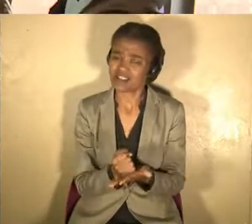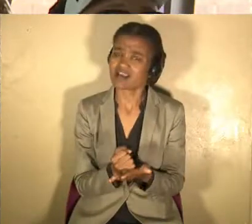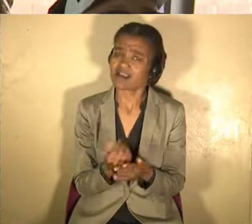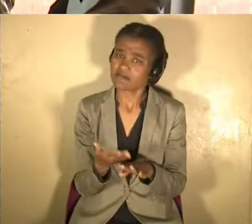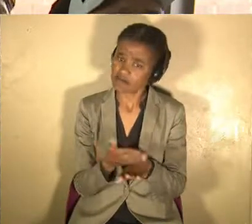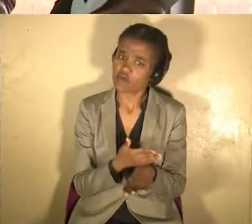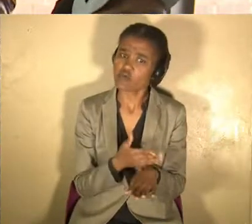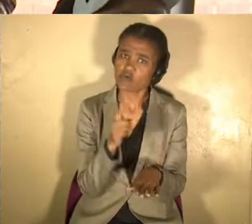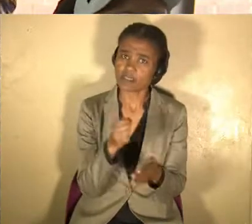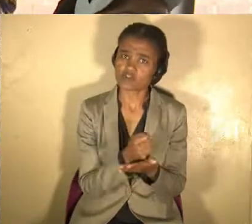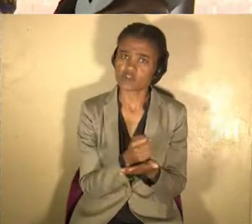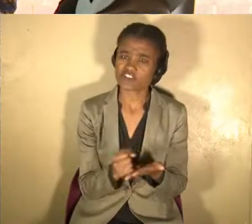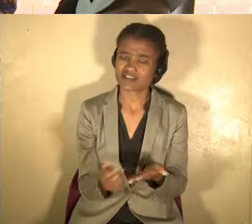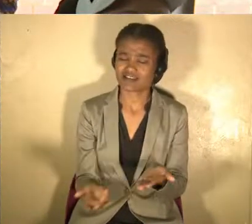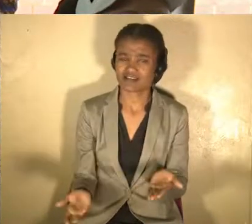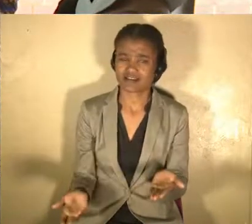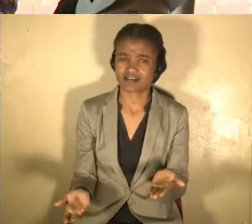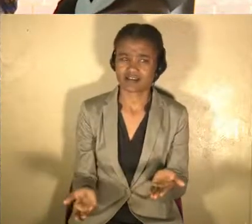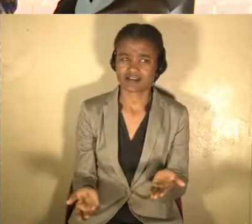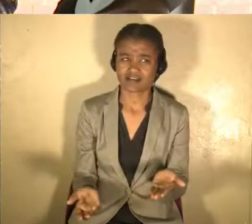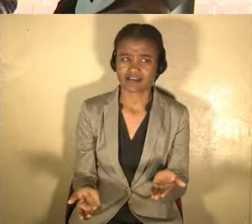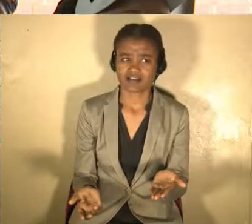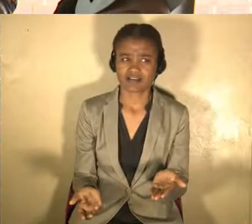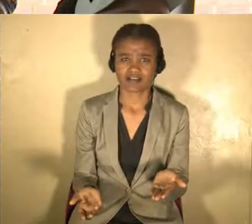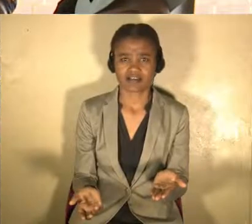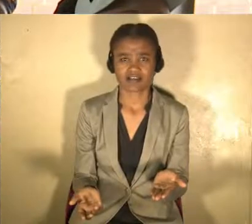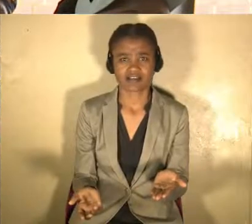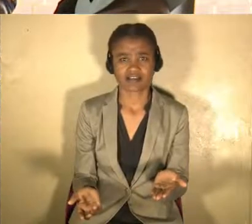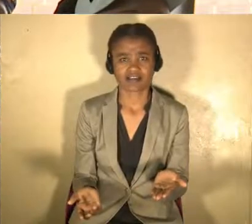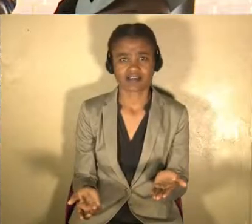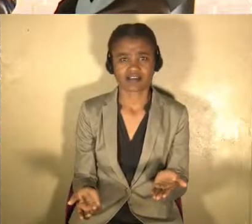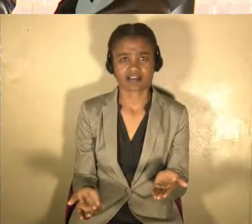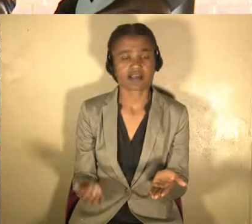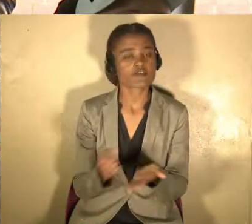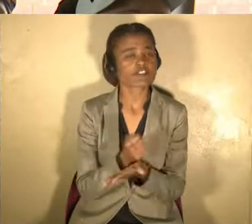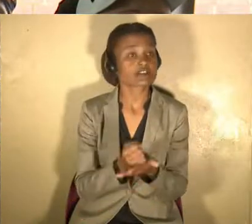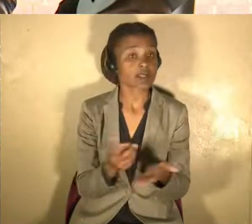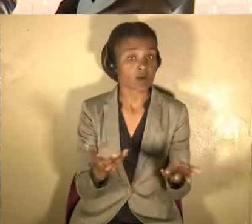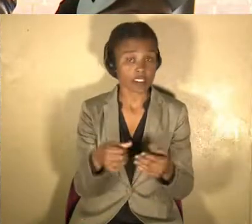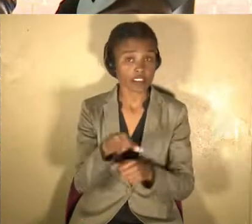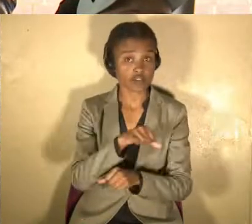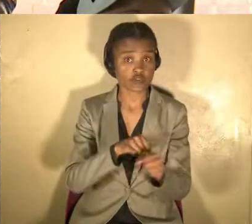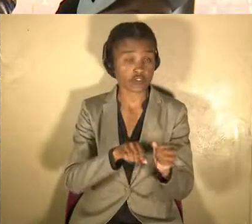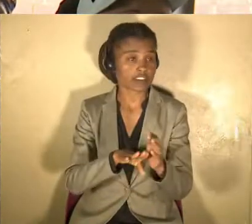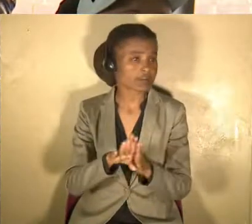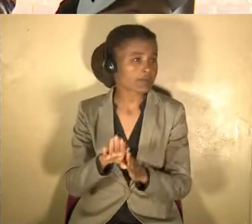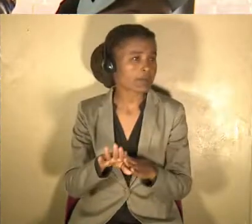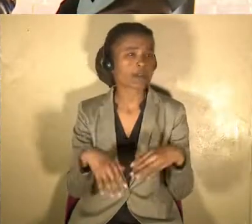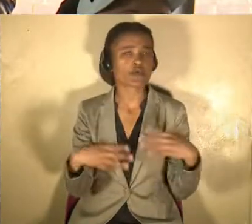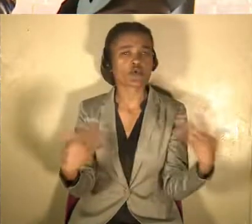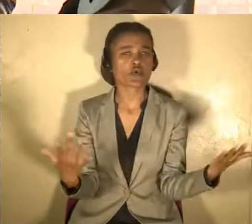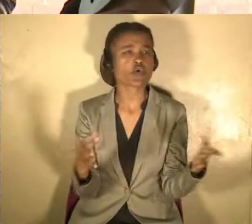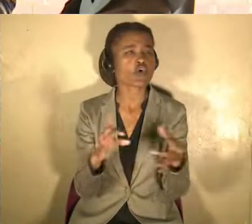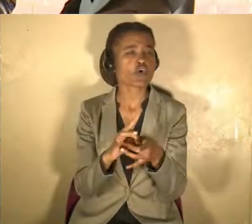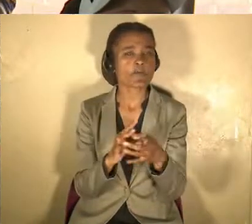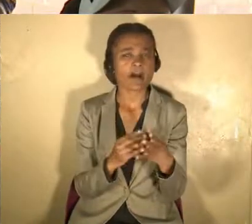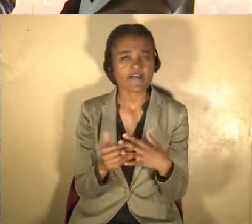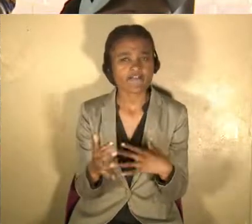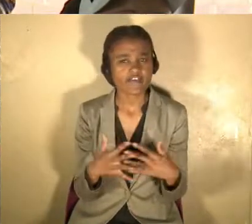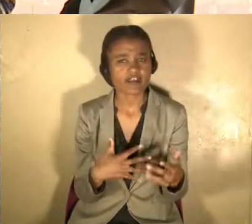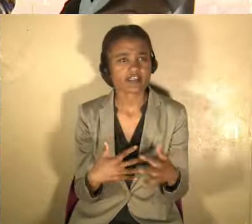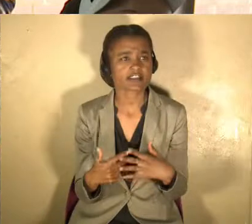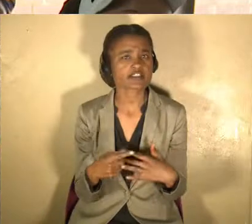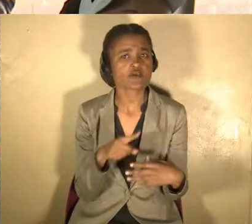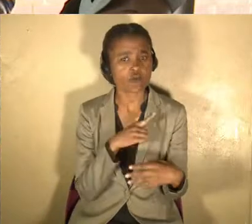pele a registere le social development kapa home affairs gore re phepe